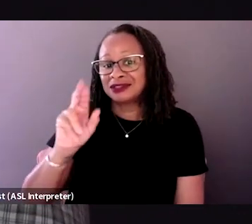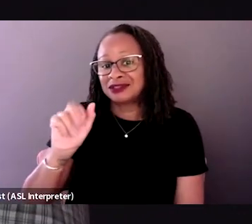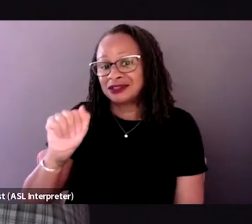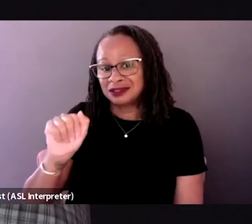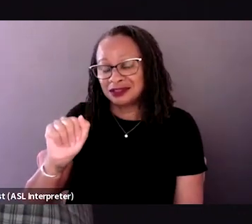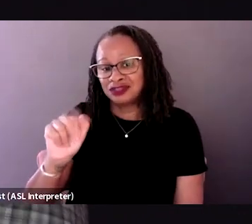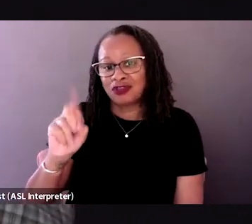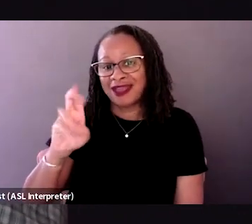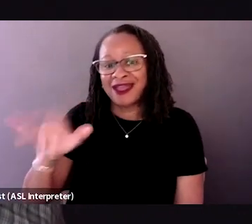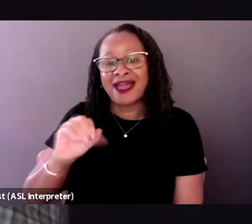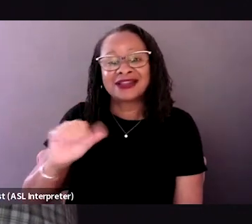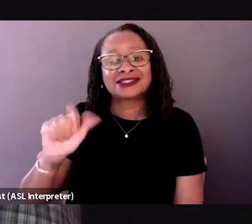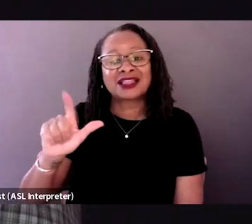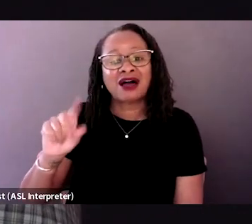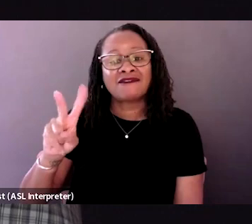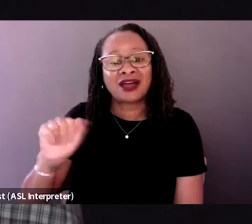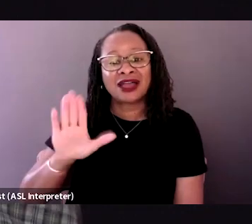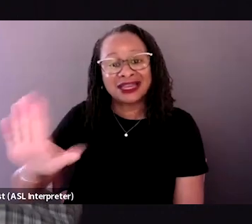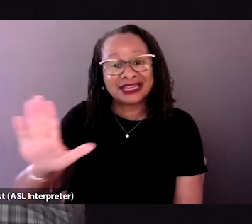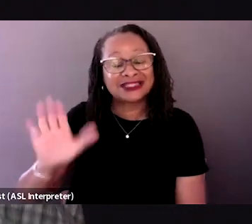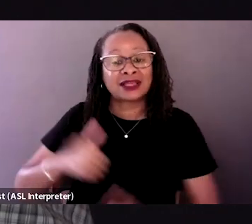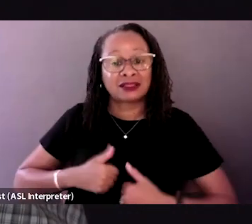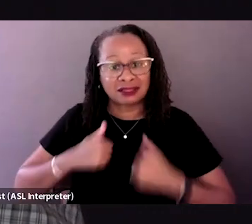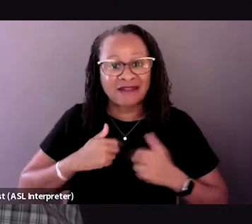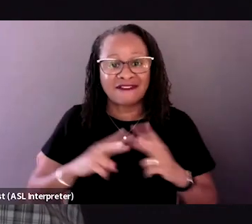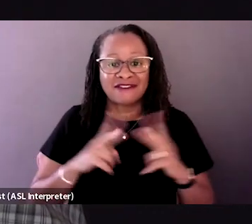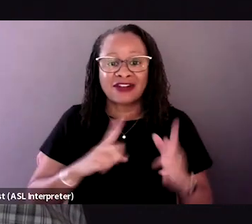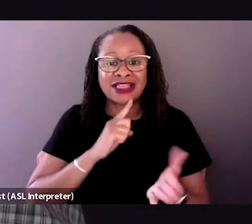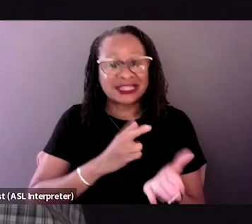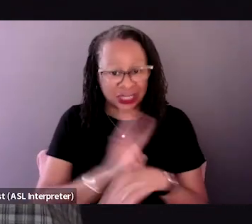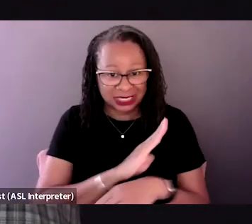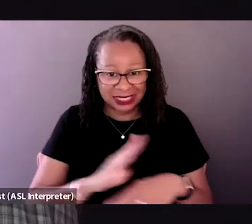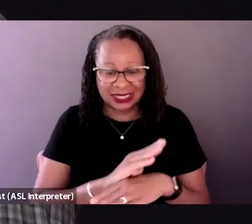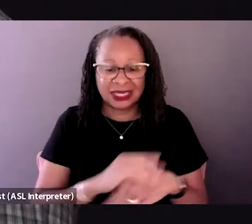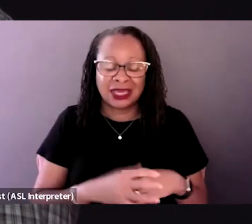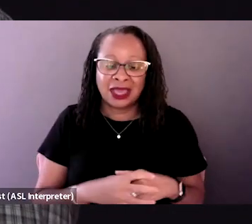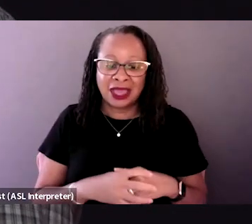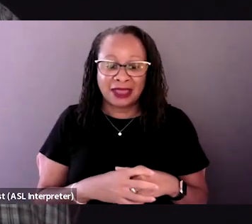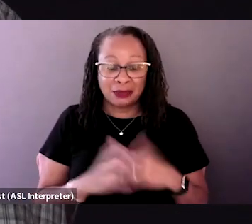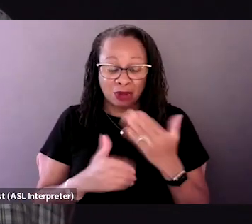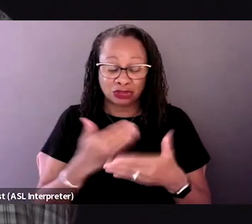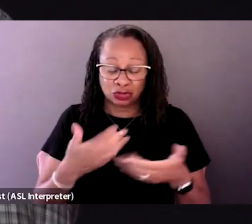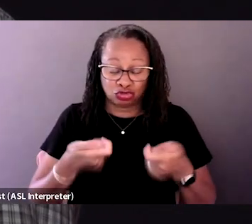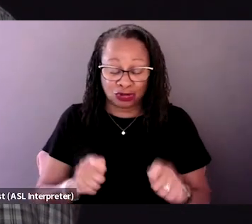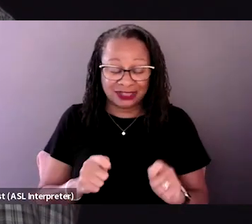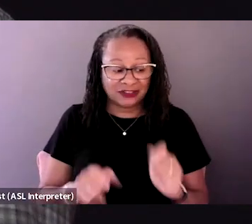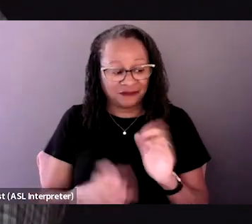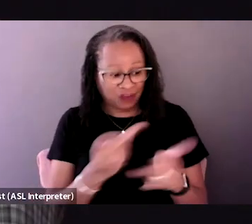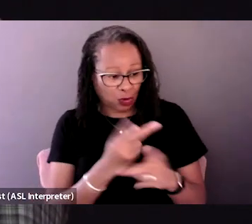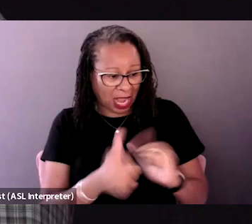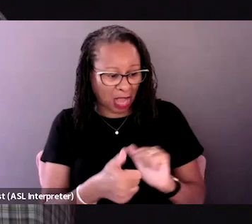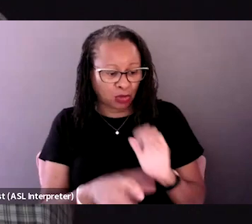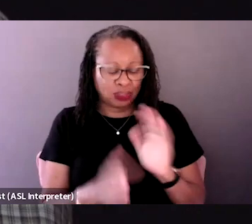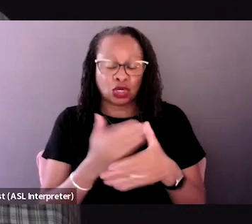and Slava's lives very, very linearly. And the process of discovery there was just trying to see how could we